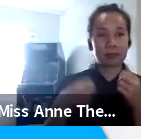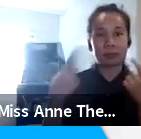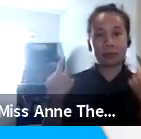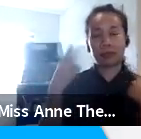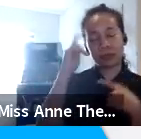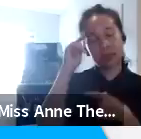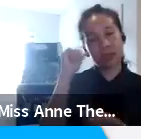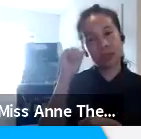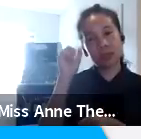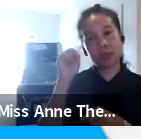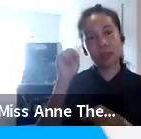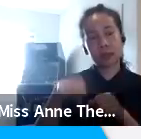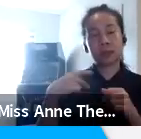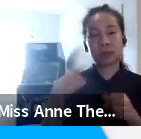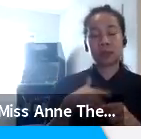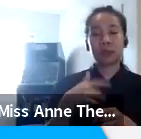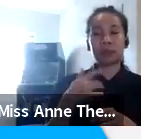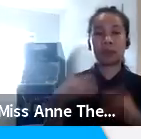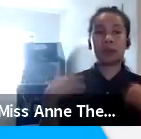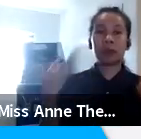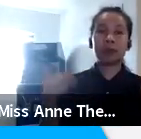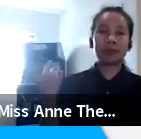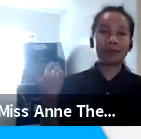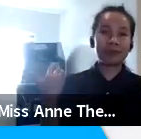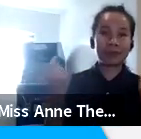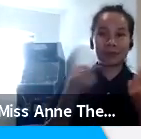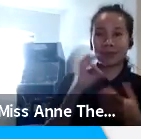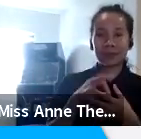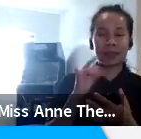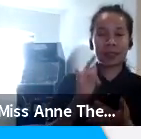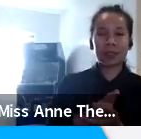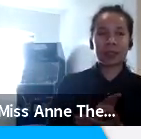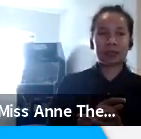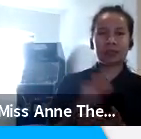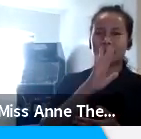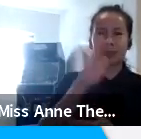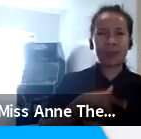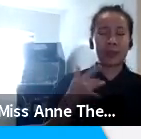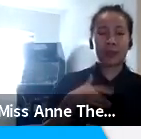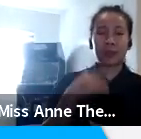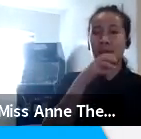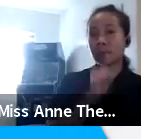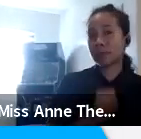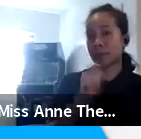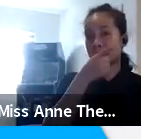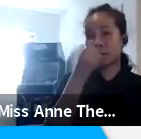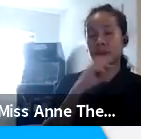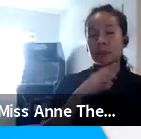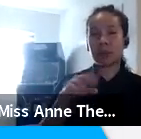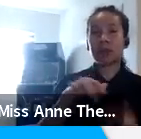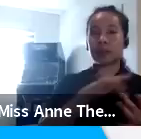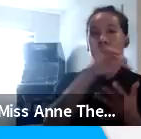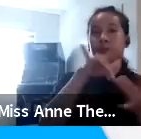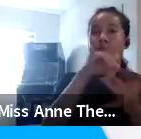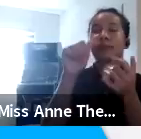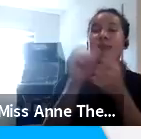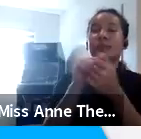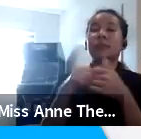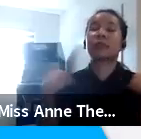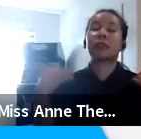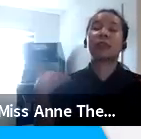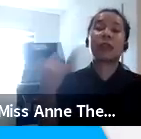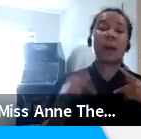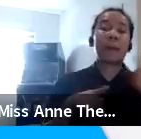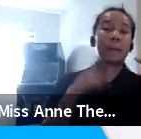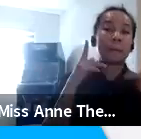feel young. We don't feel old. And we will never feel old because we are surrounded by young people. So